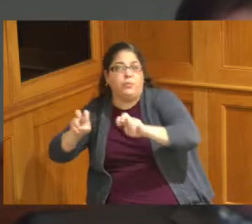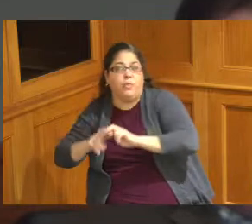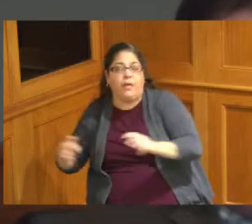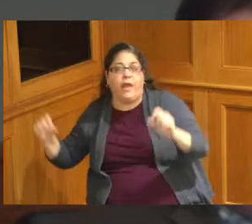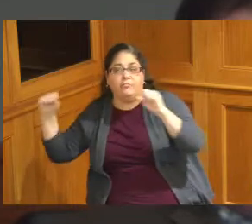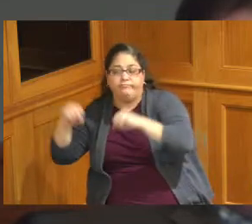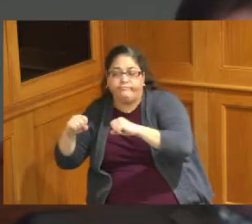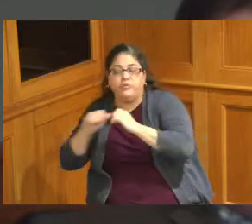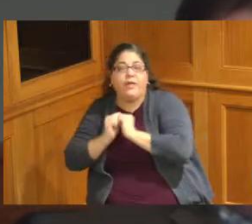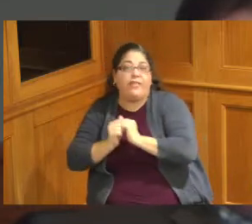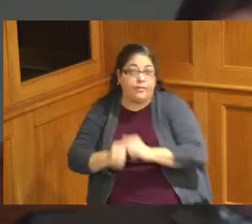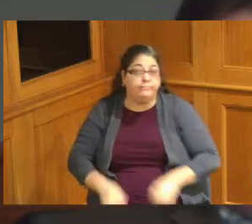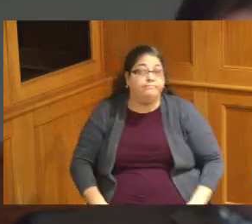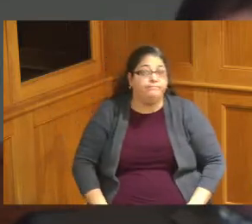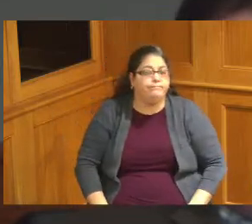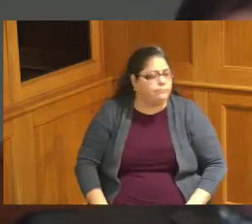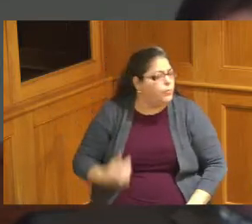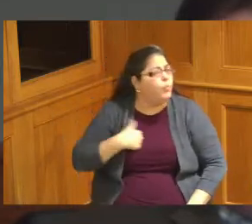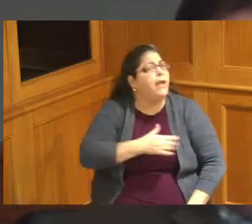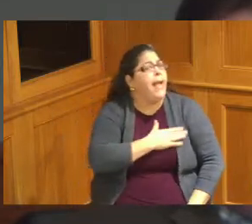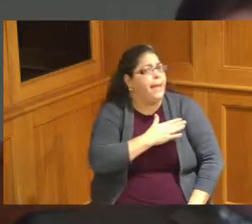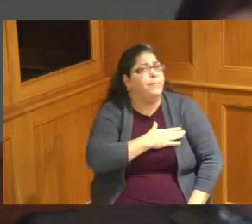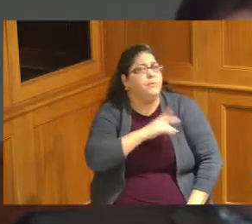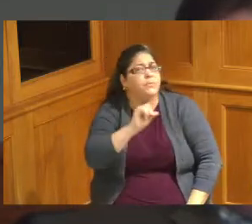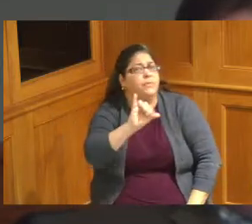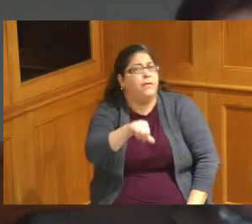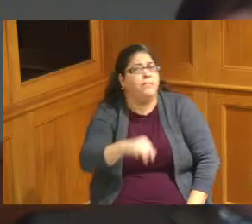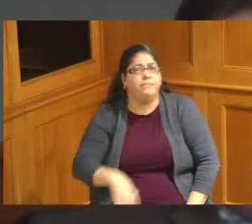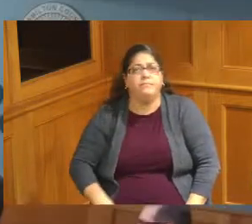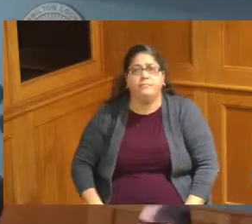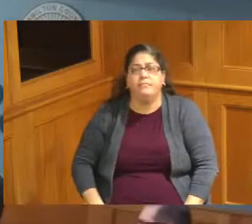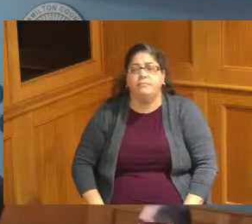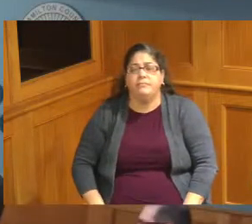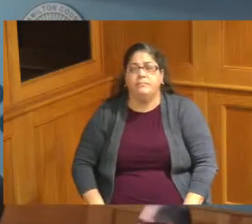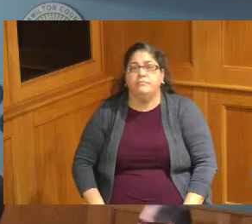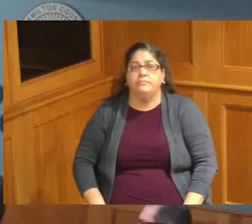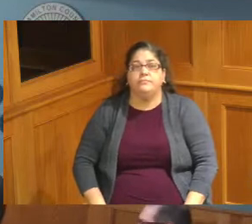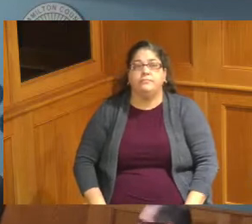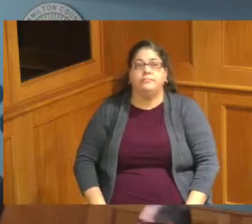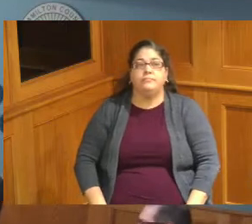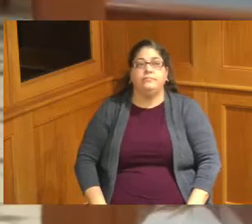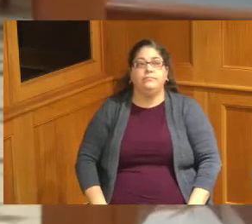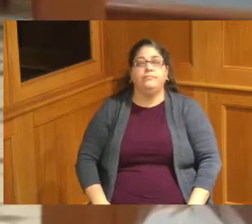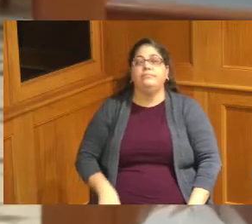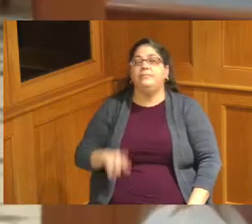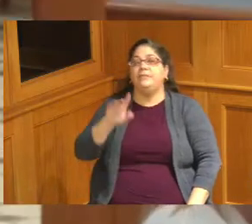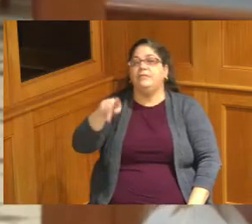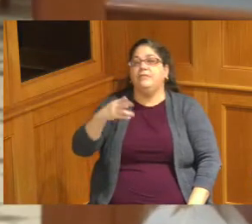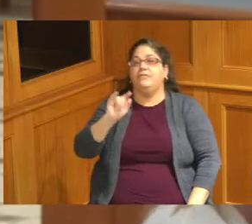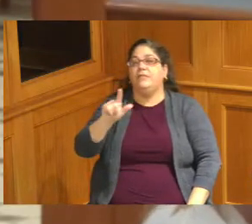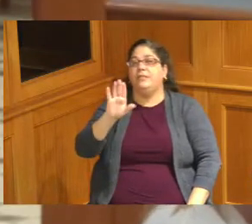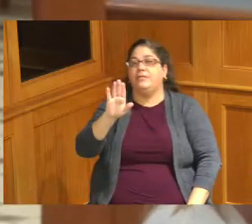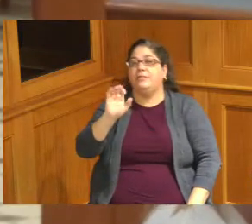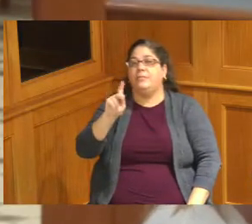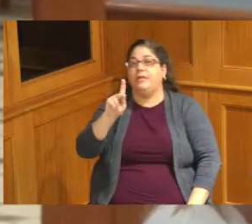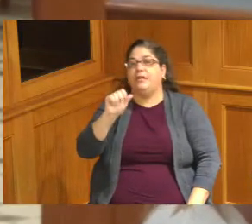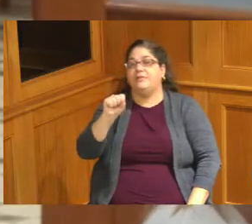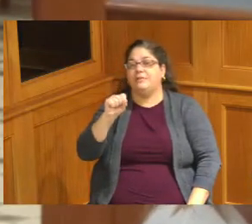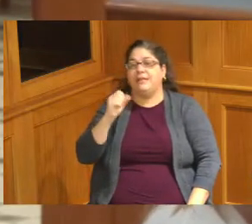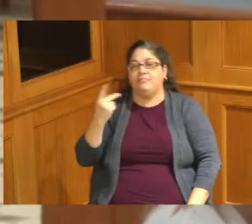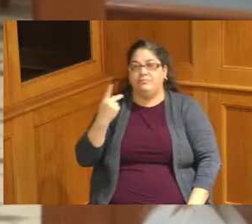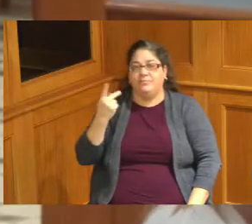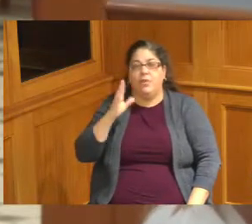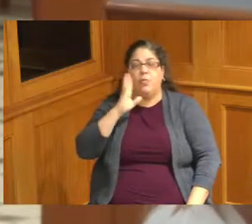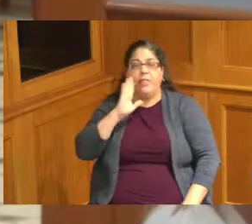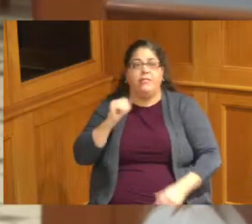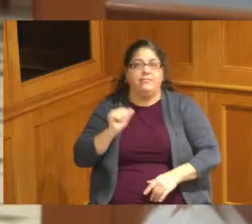So we'd be happy to take a look at it. And Phil Banks and I are putting together a meeting just to have an